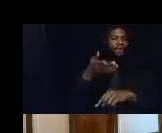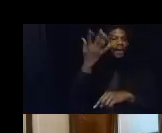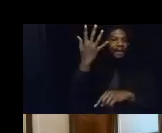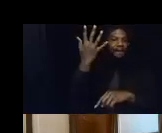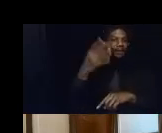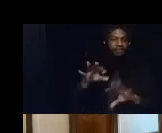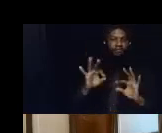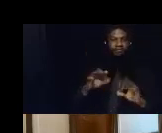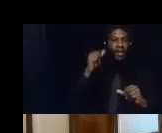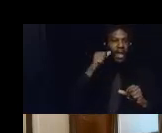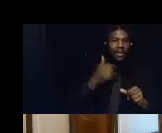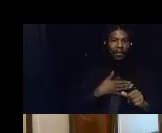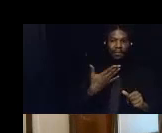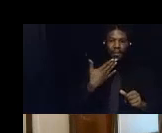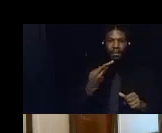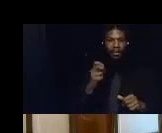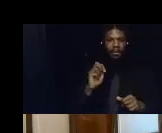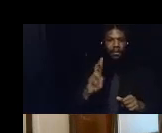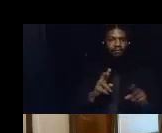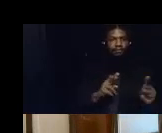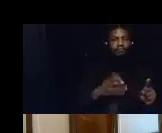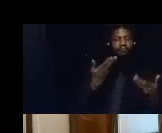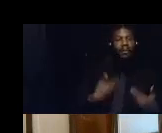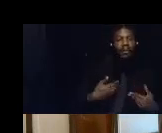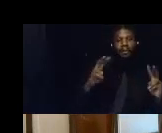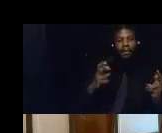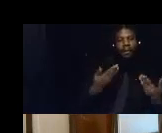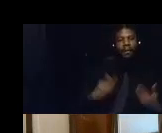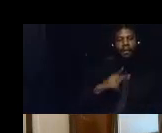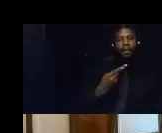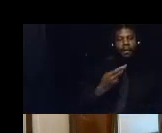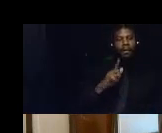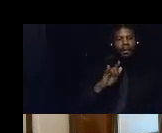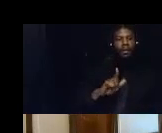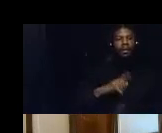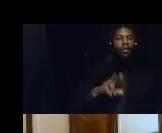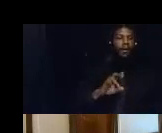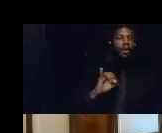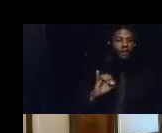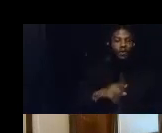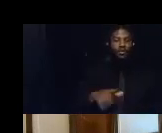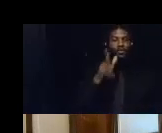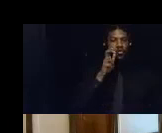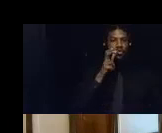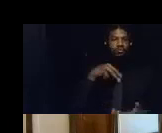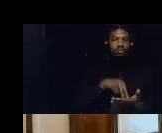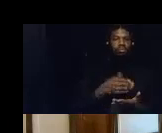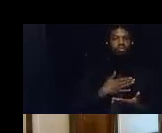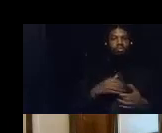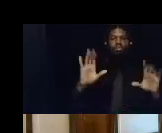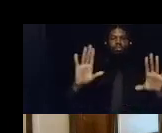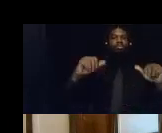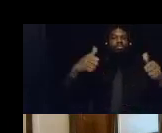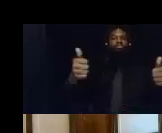Audio, please. Thank you, Hunter. My name is Kahlil Robert Irving. You're standing in my installation of large-scale wallpaper